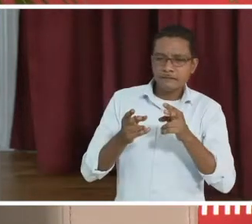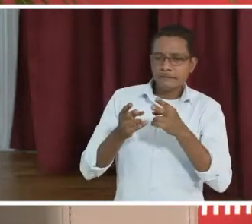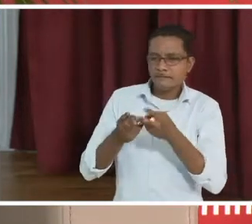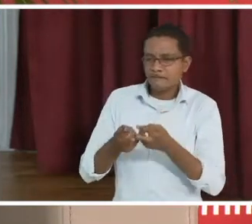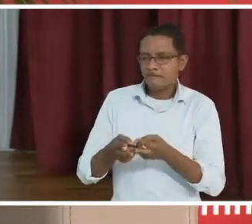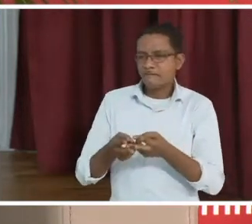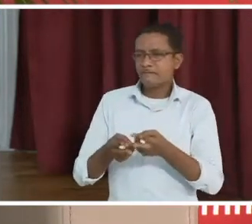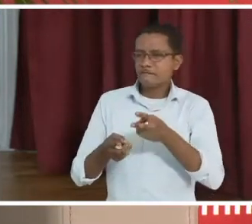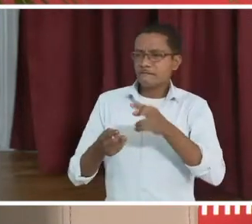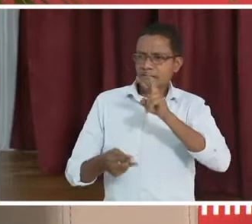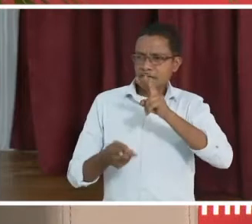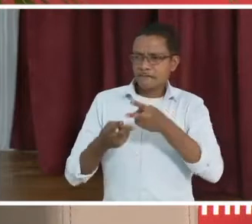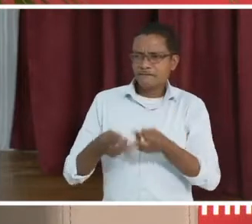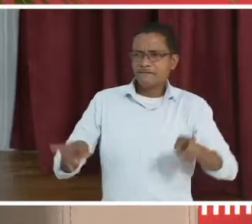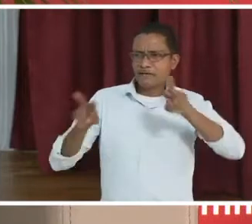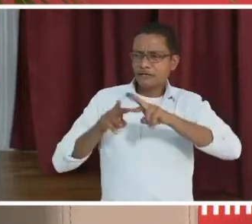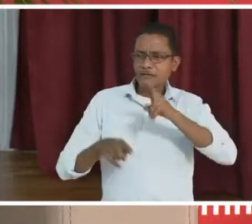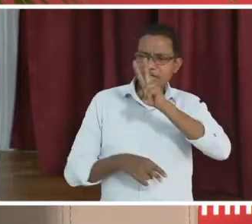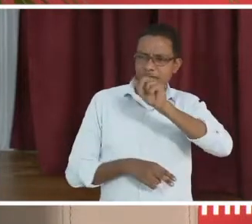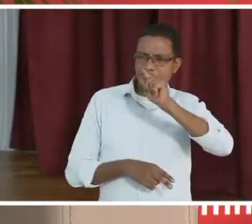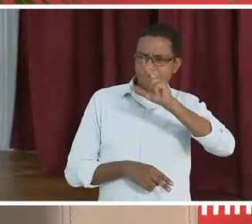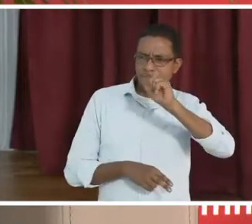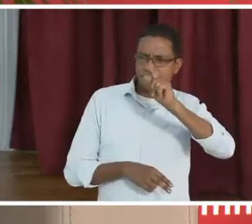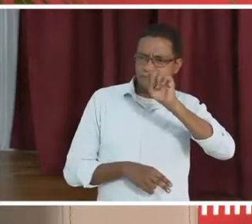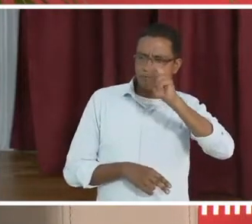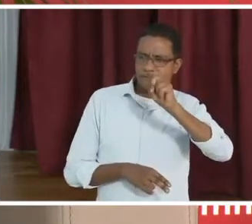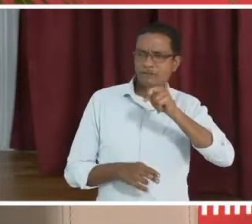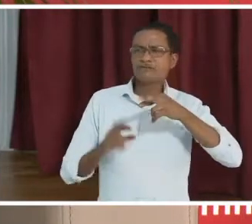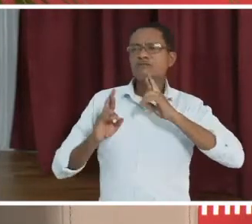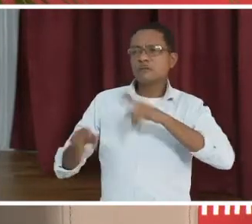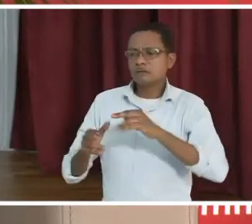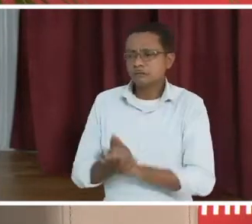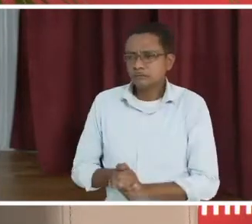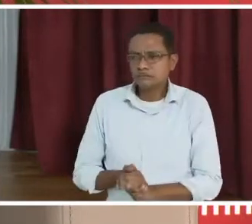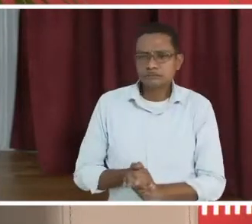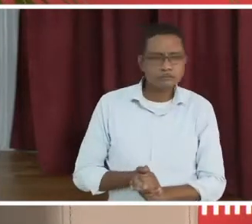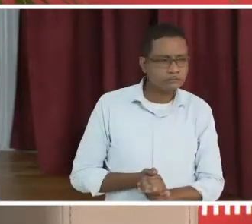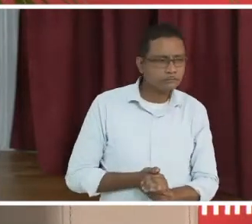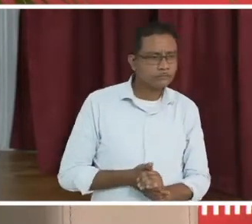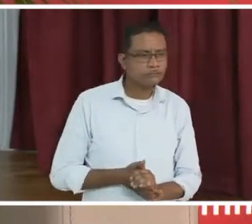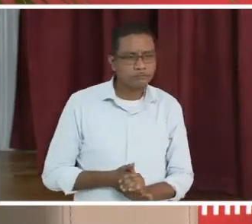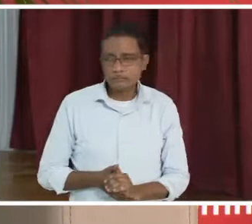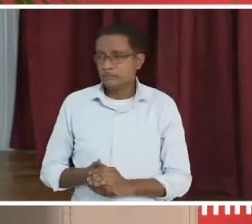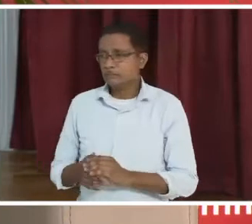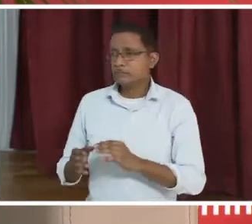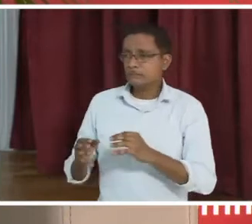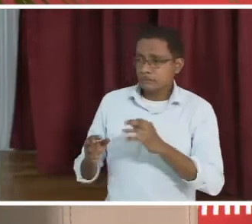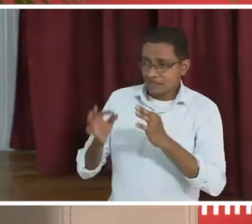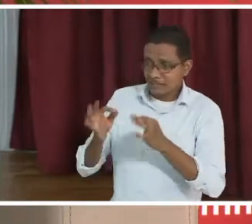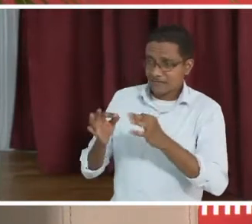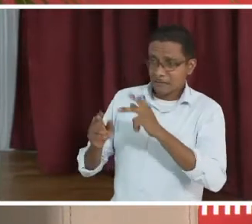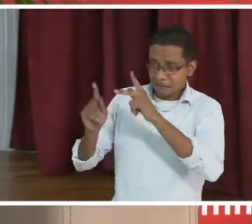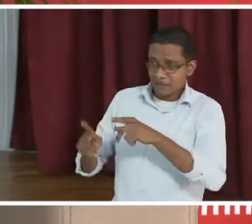market transactions. Our relationship with HEC is one where once the customer's amount or loan amount is within the